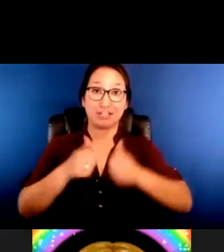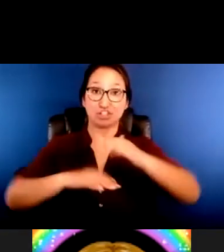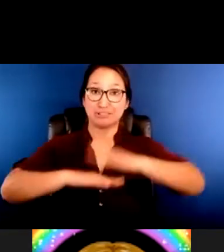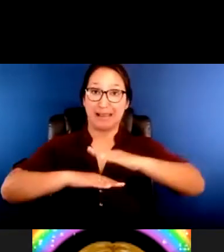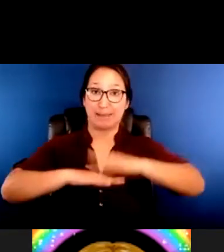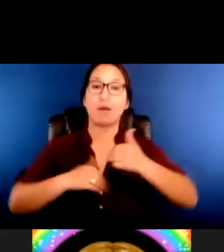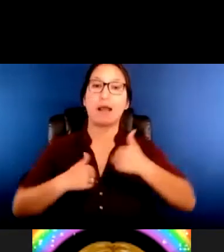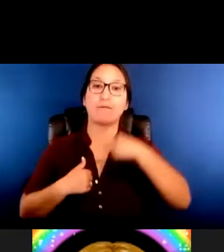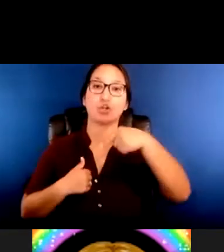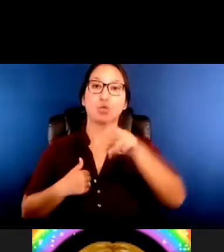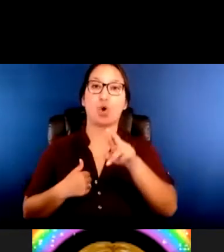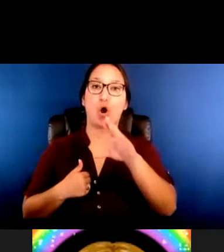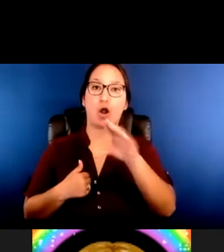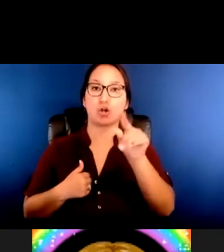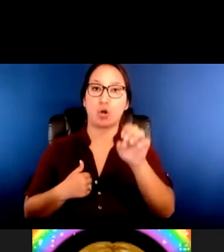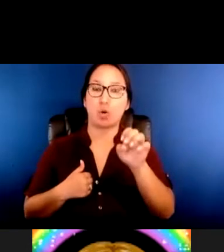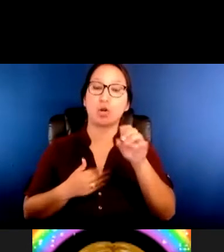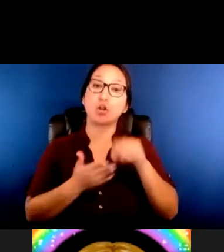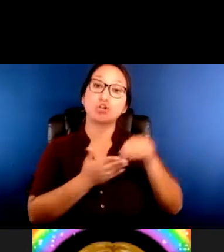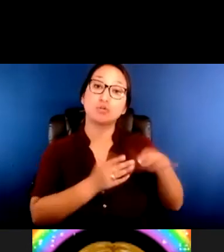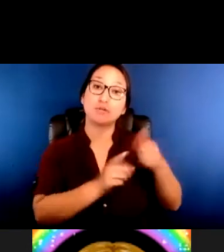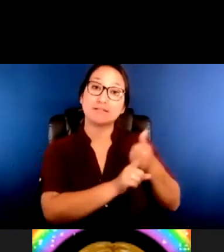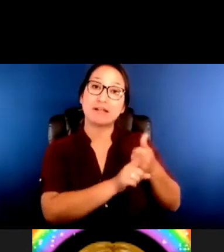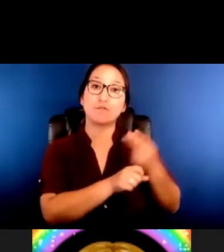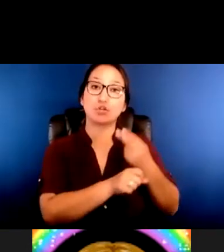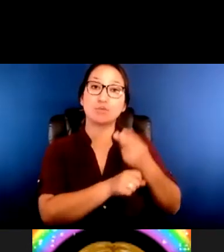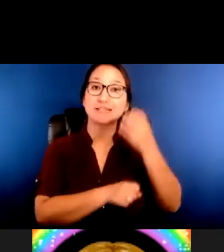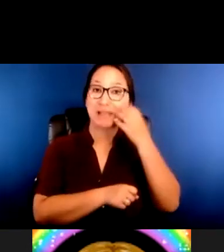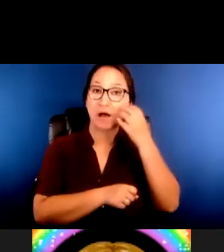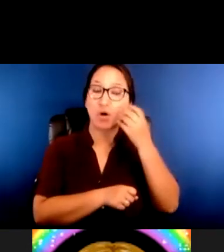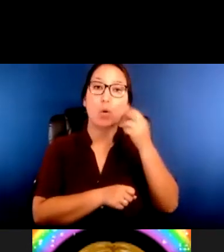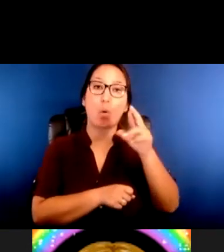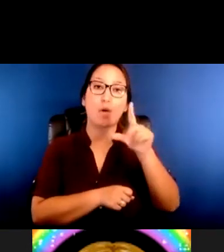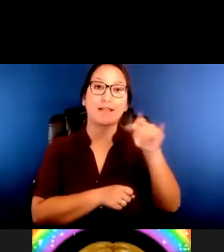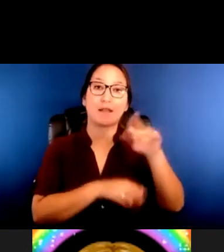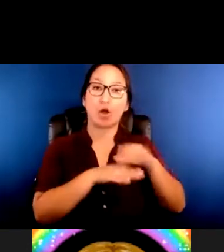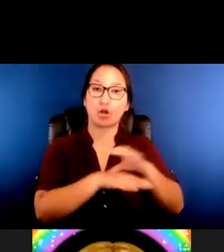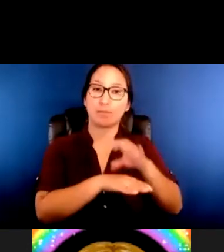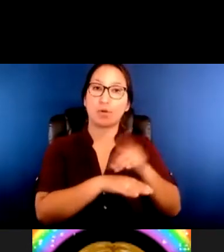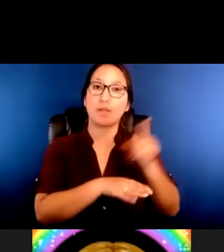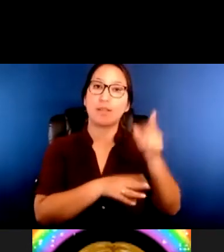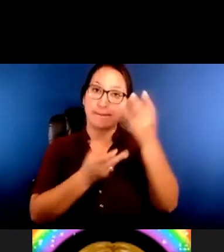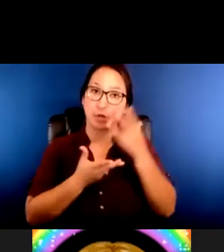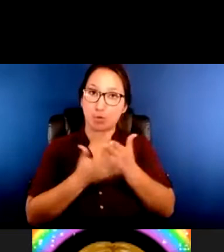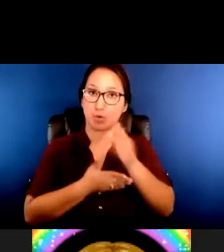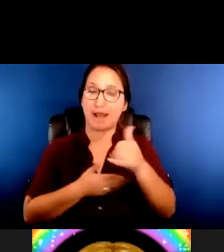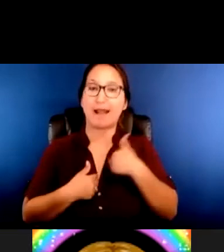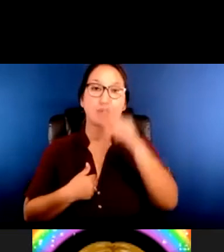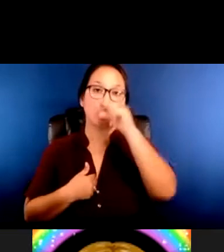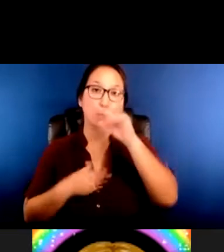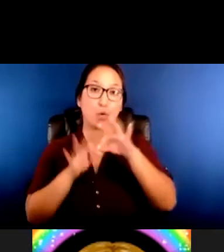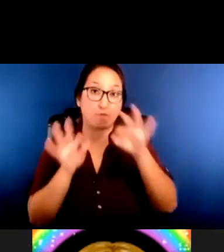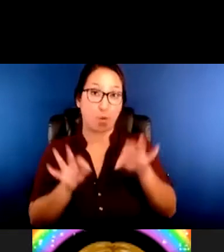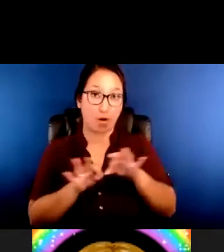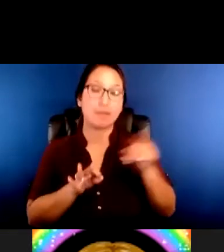where the students either use their cell phone or they use the link on their computer, and they let me know through that. It's a Google form. It lets me know what table